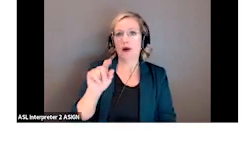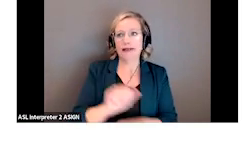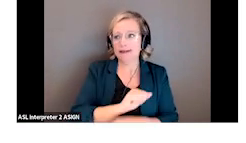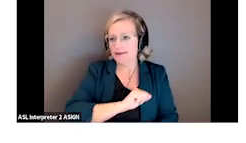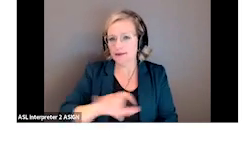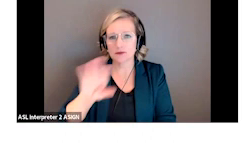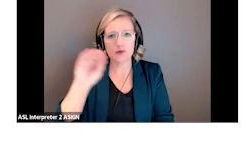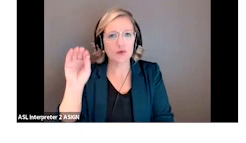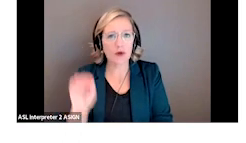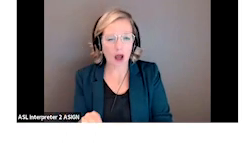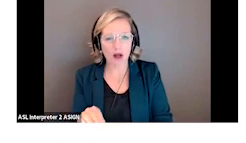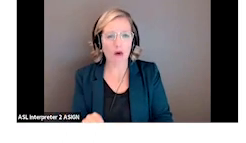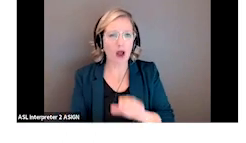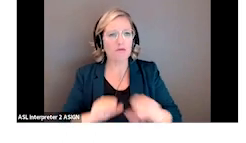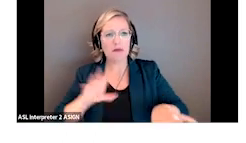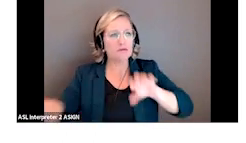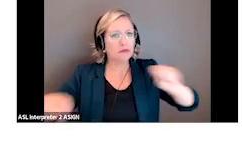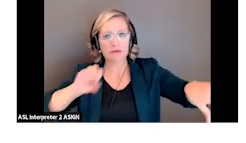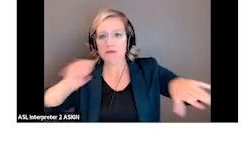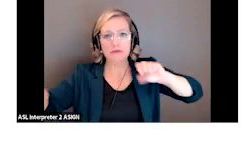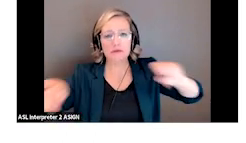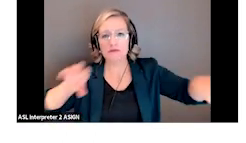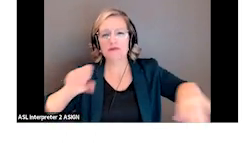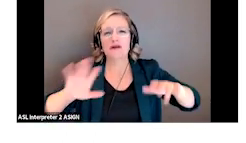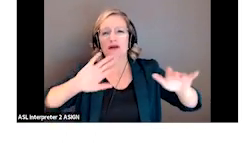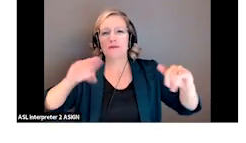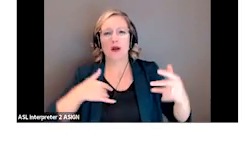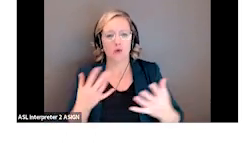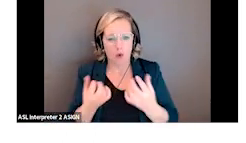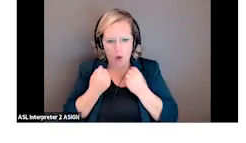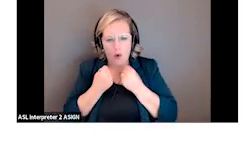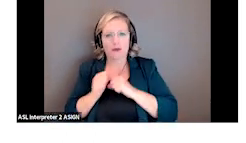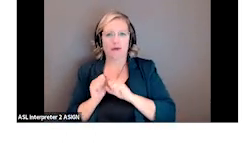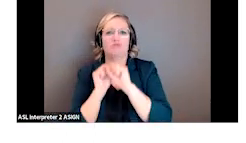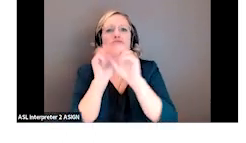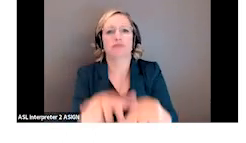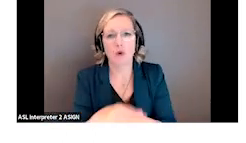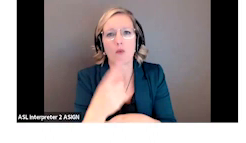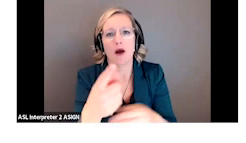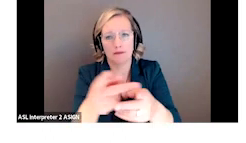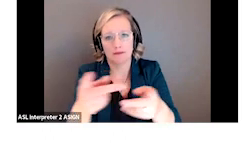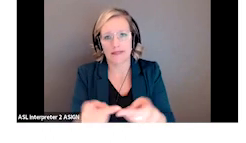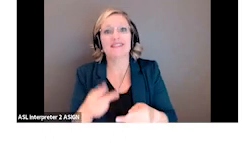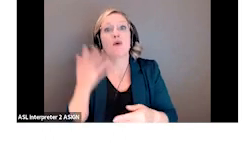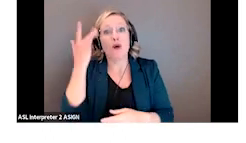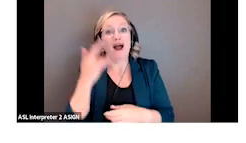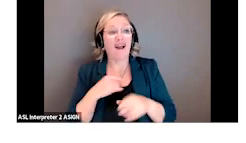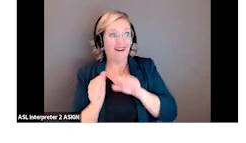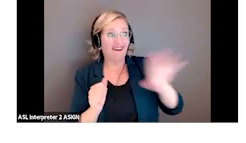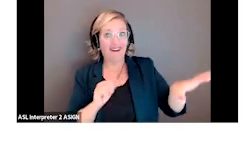to start to load the system up more efficiently so that they can ship to customers in their local